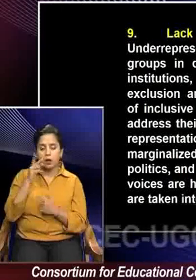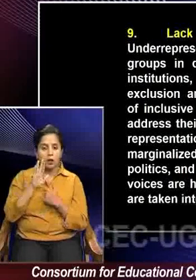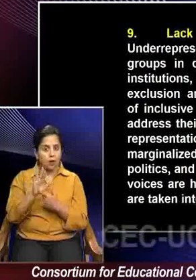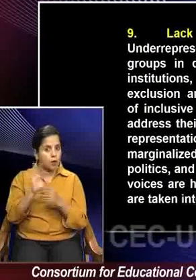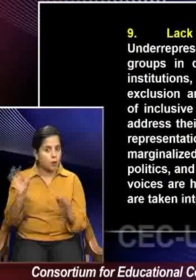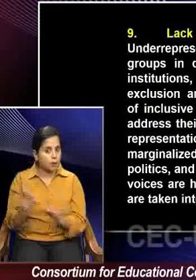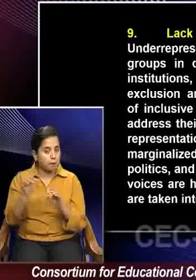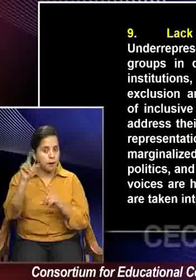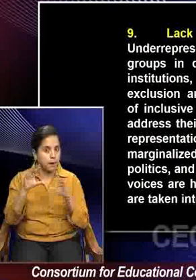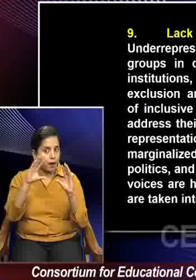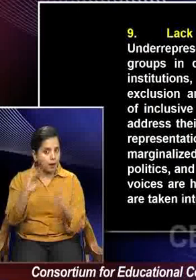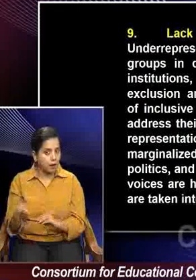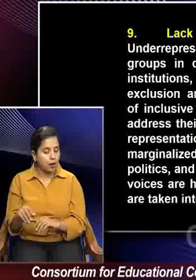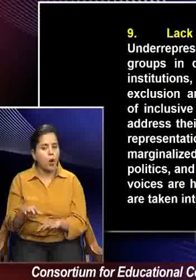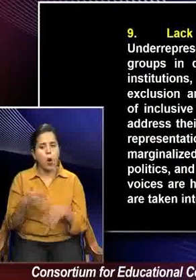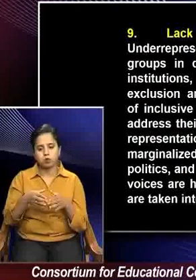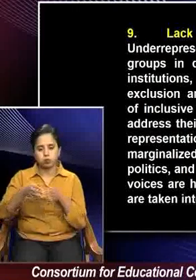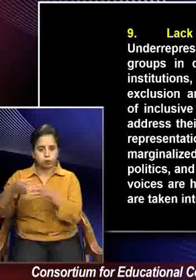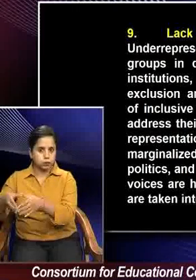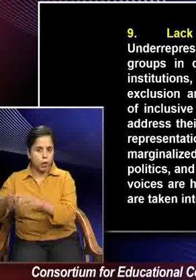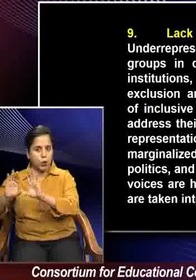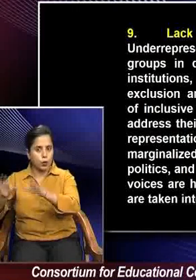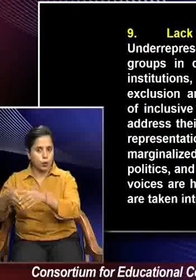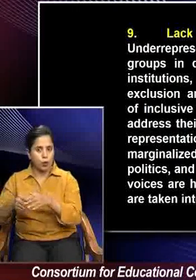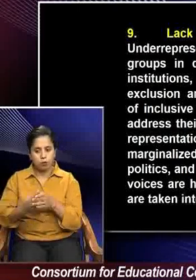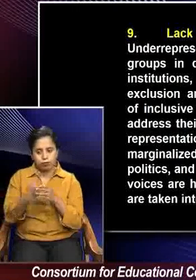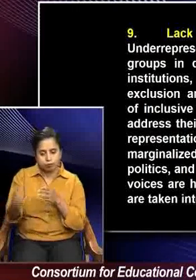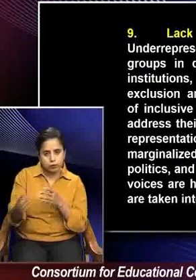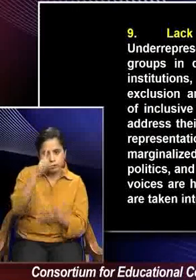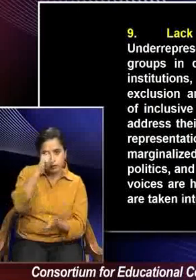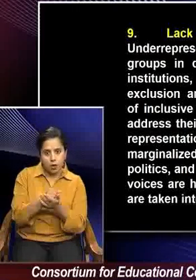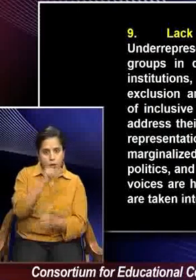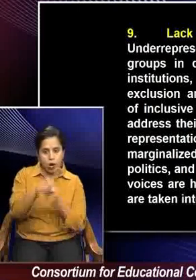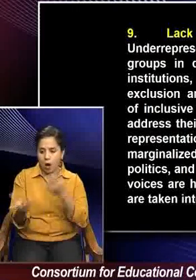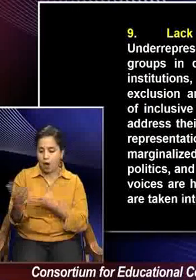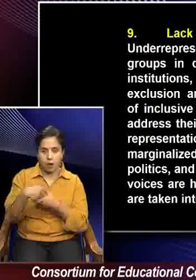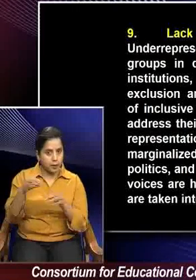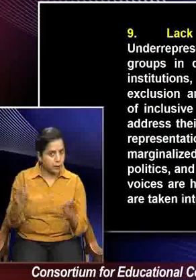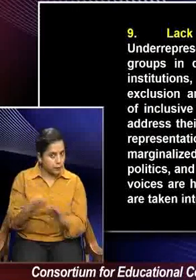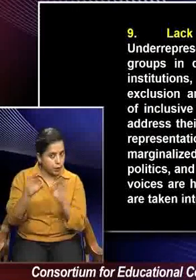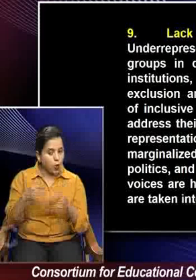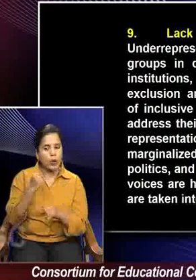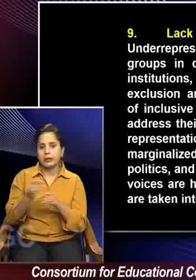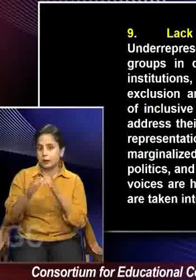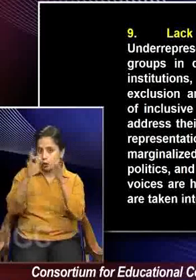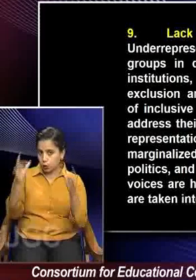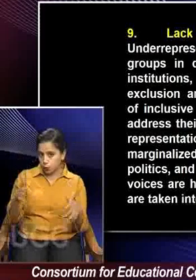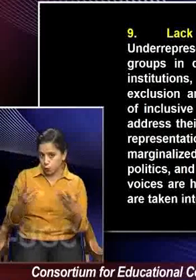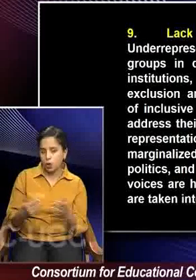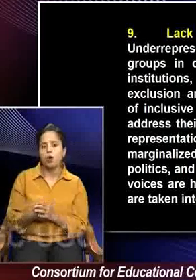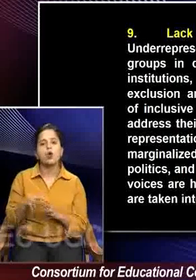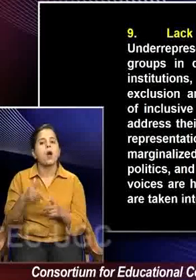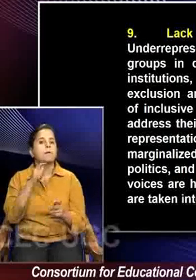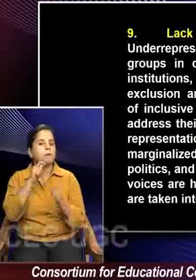Underrepresentation of marginalized groups in decision-making process, institution and